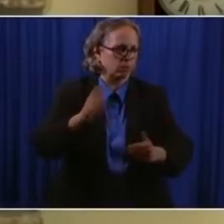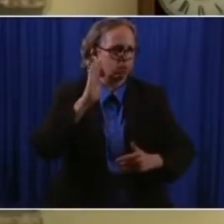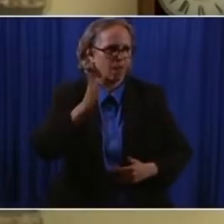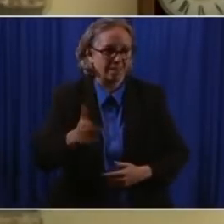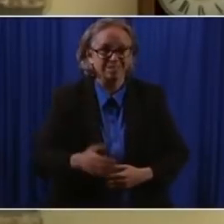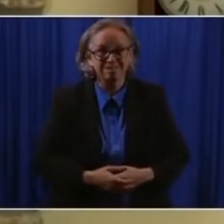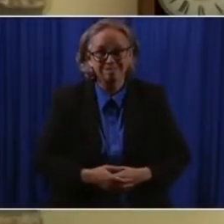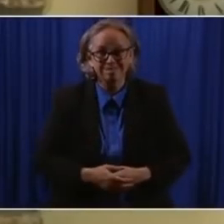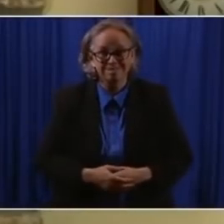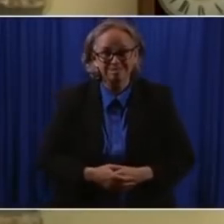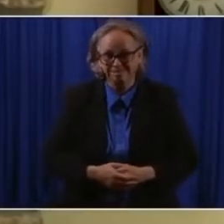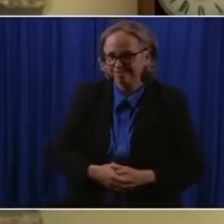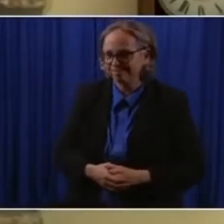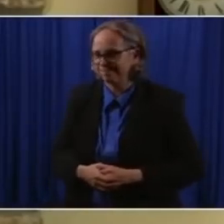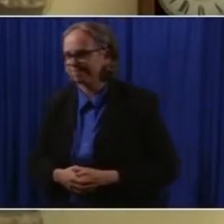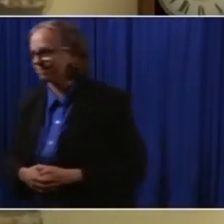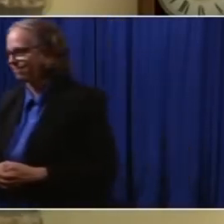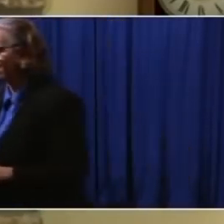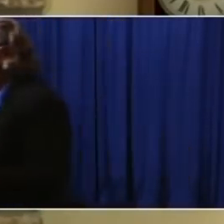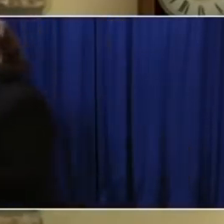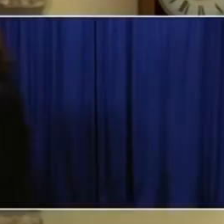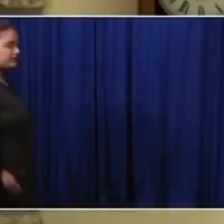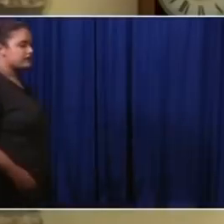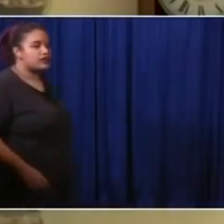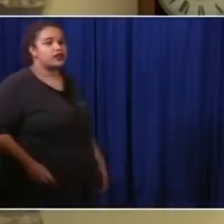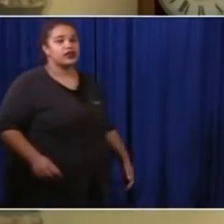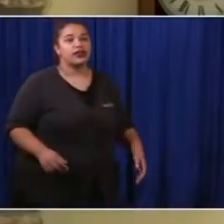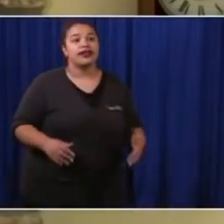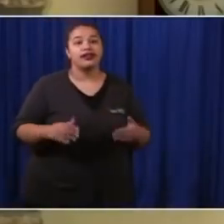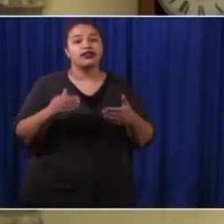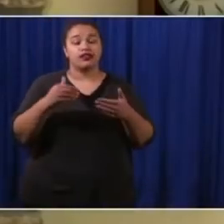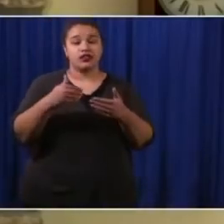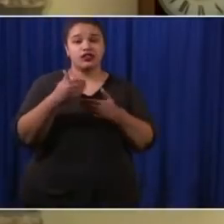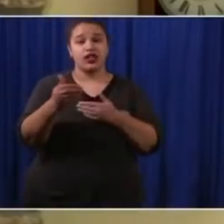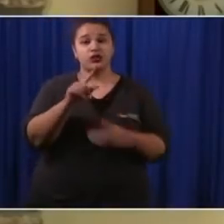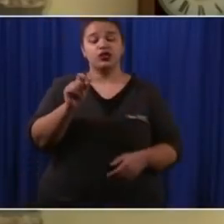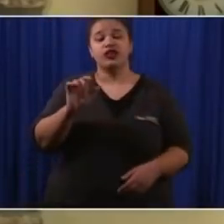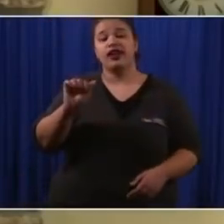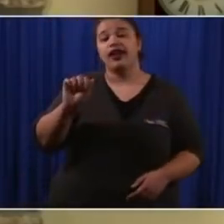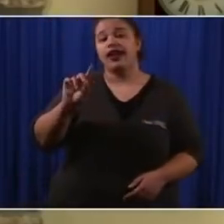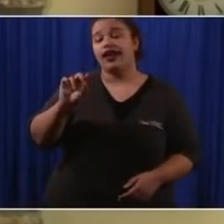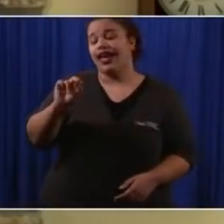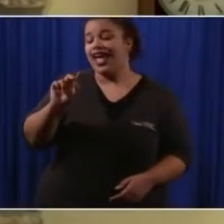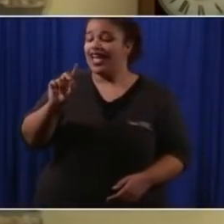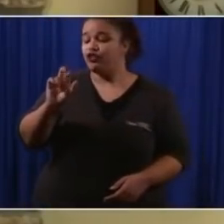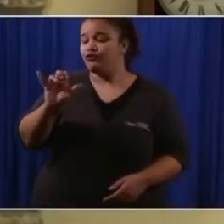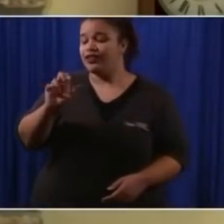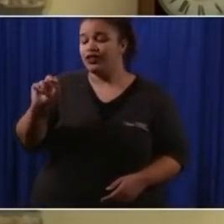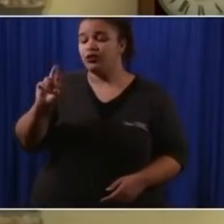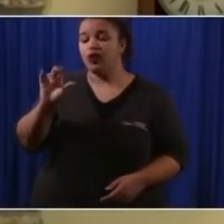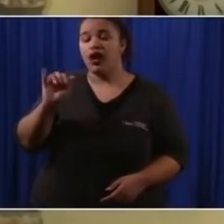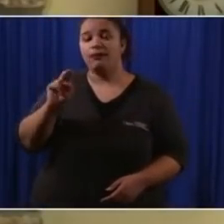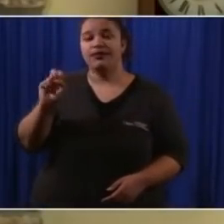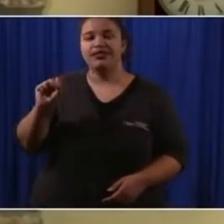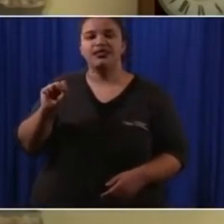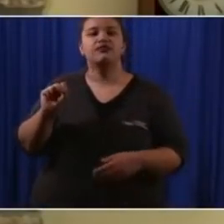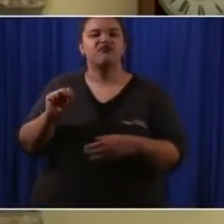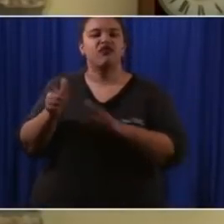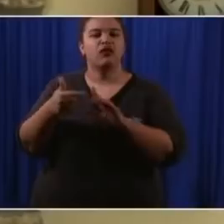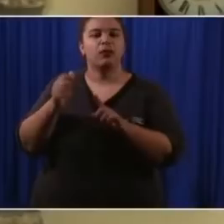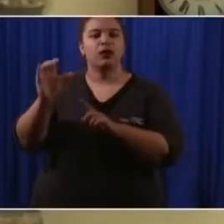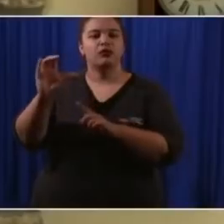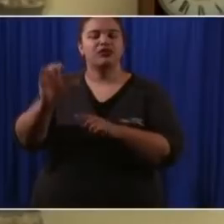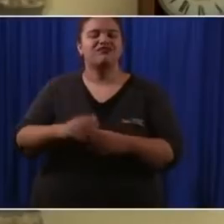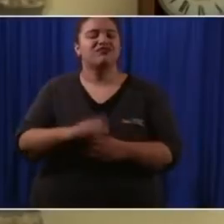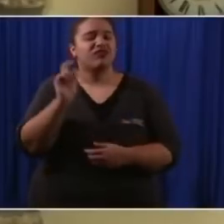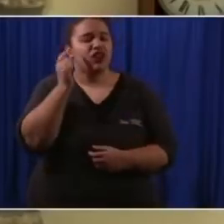Next question is from Adrian Robbins at WCMH in Columbus. Governor, thank you for doing this today. As we